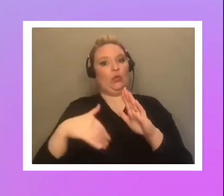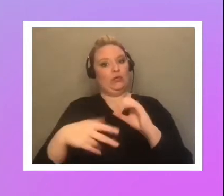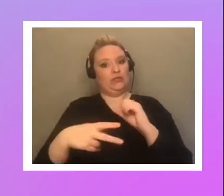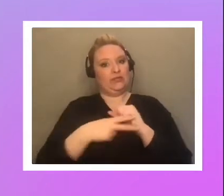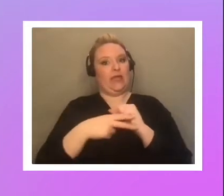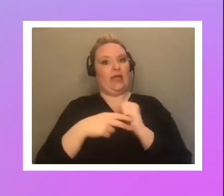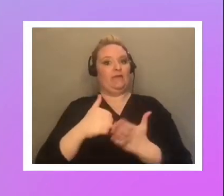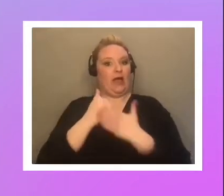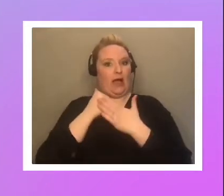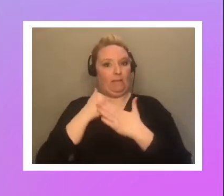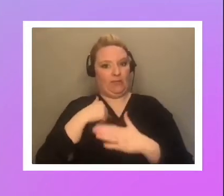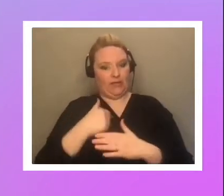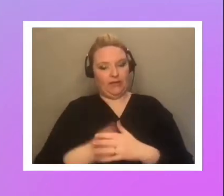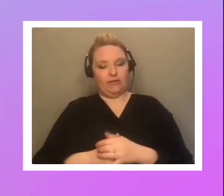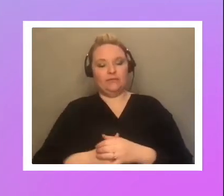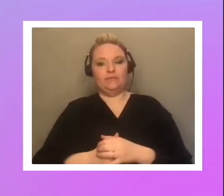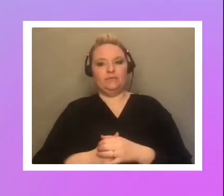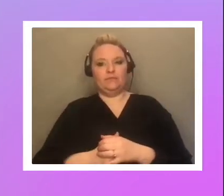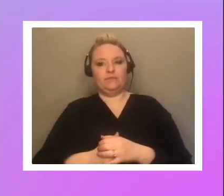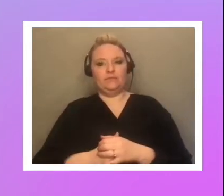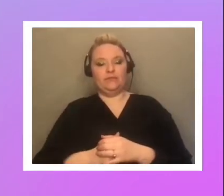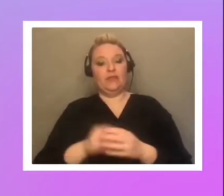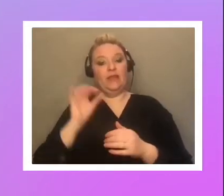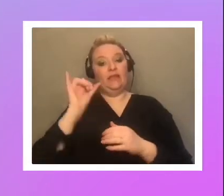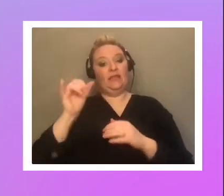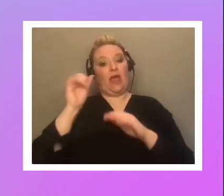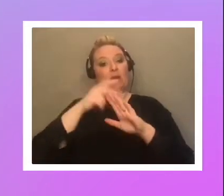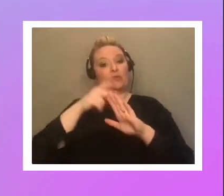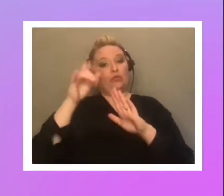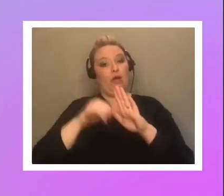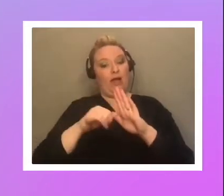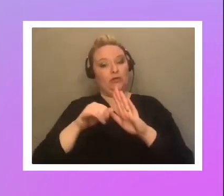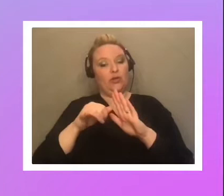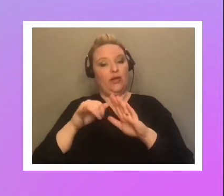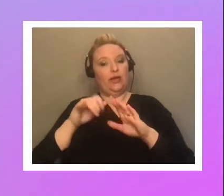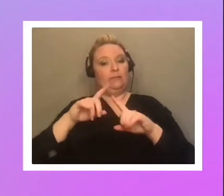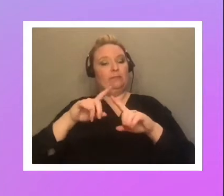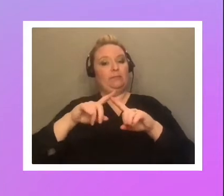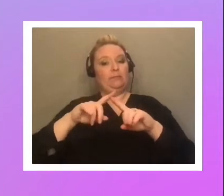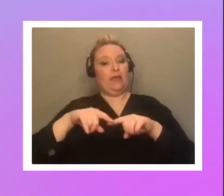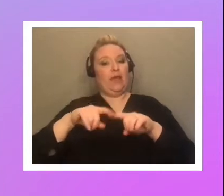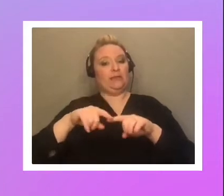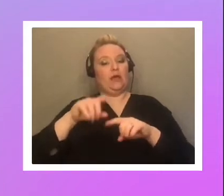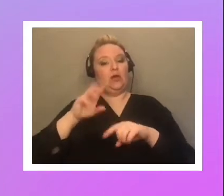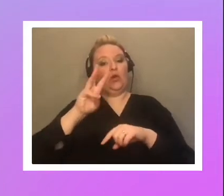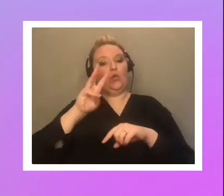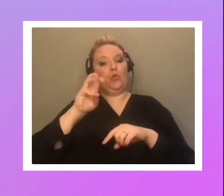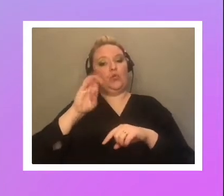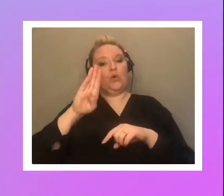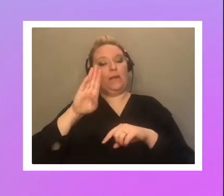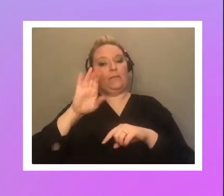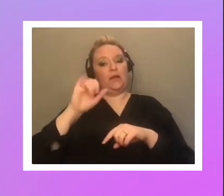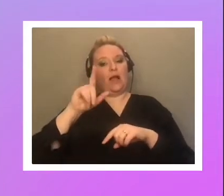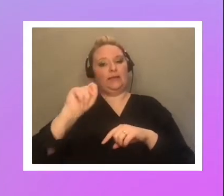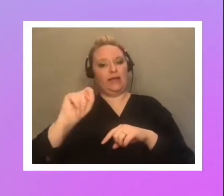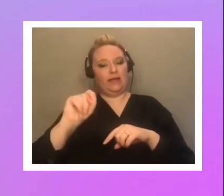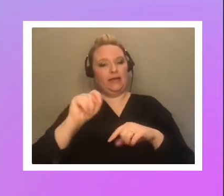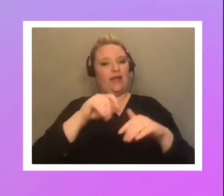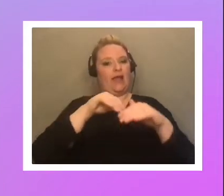me. Um, that project is based on the web content